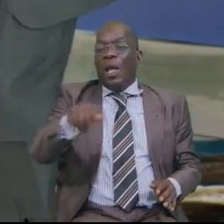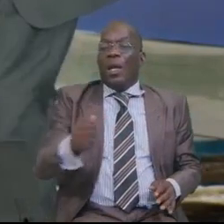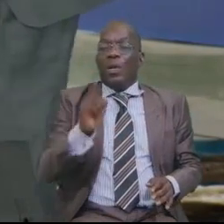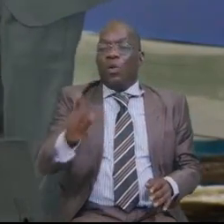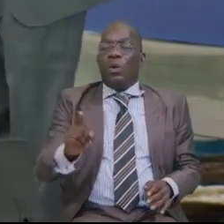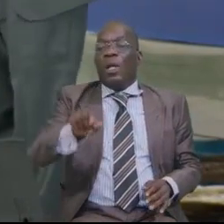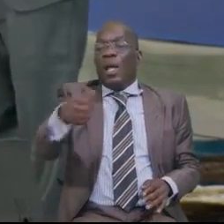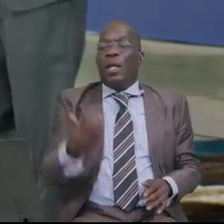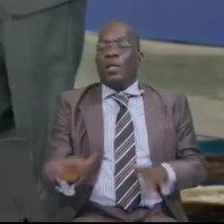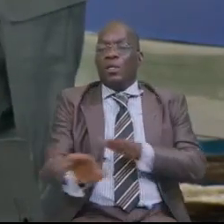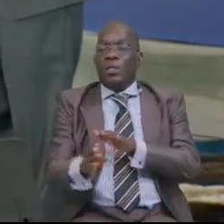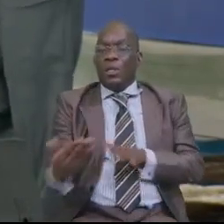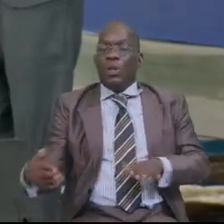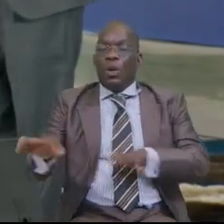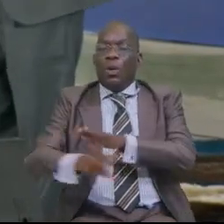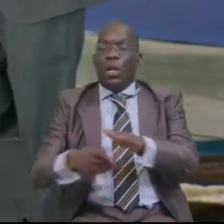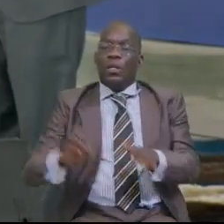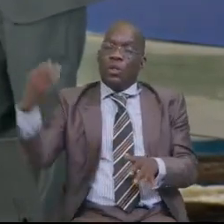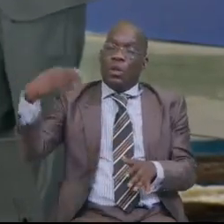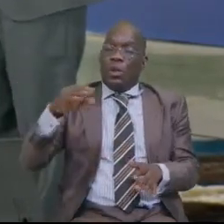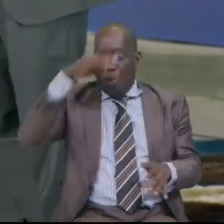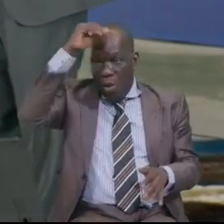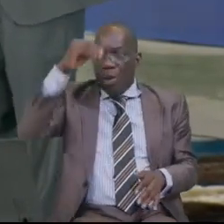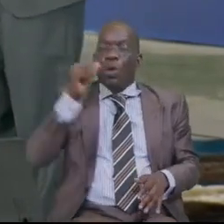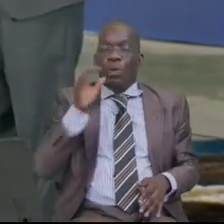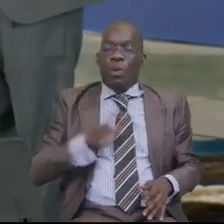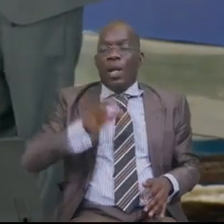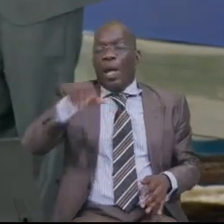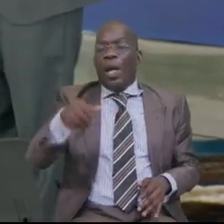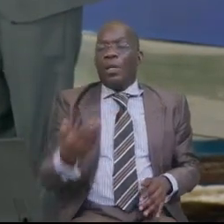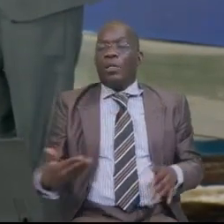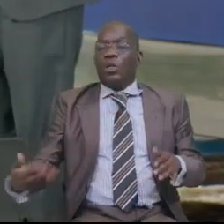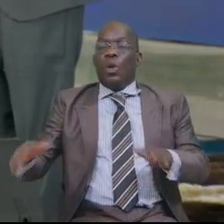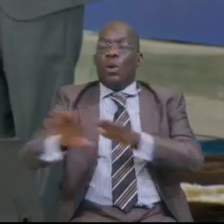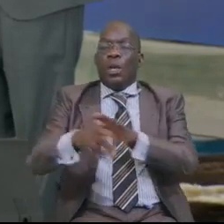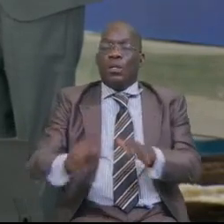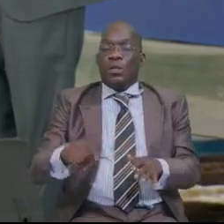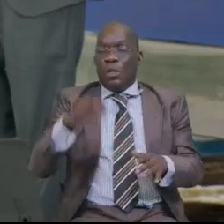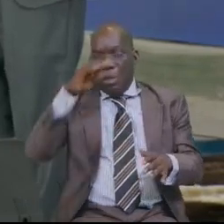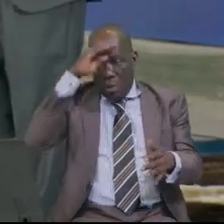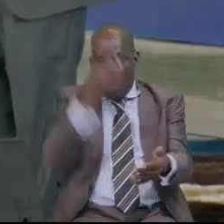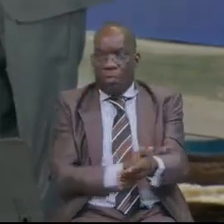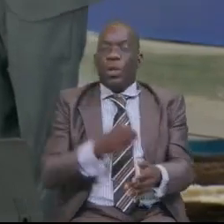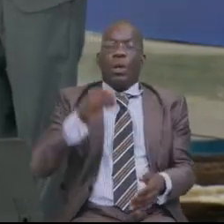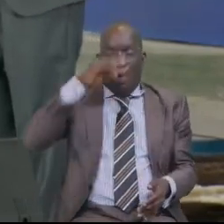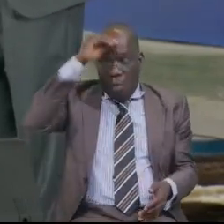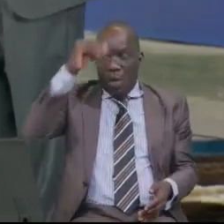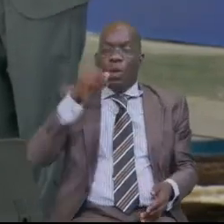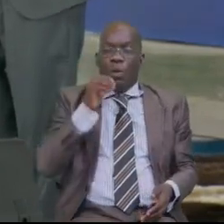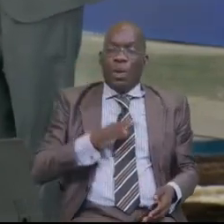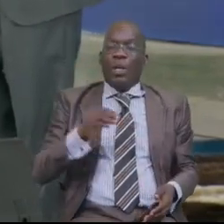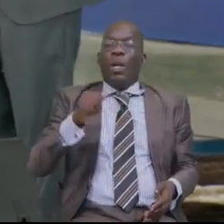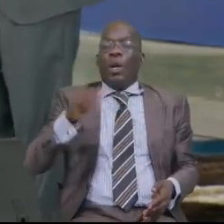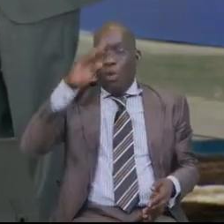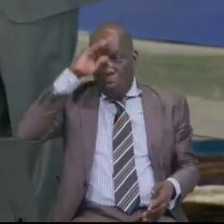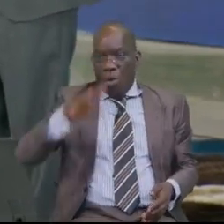the sun. Man, woman, under the sun, boy, girl, under the sun, ladies and women, under the sun,